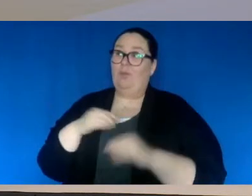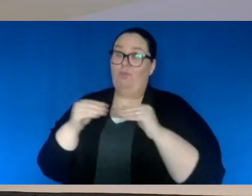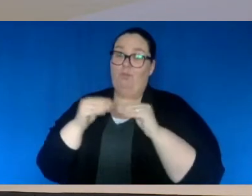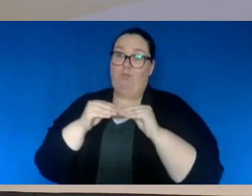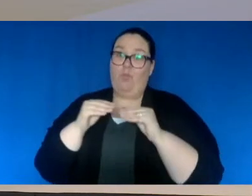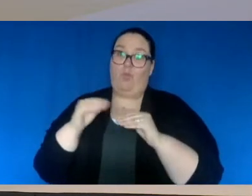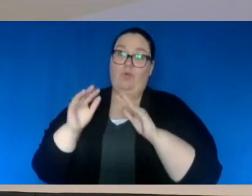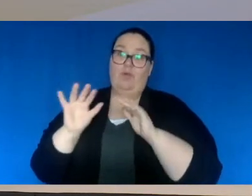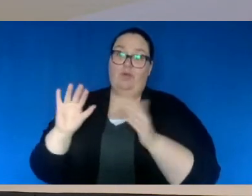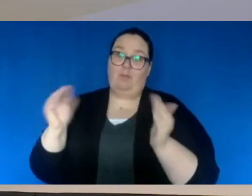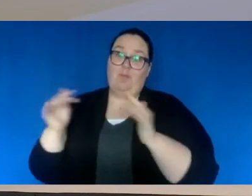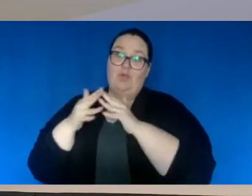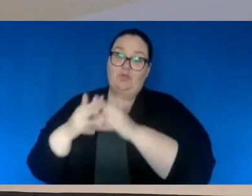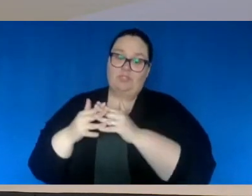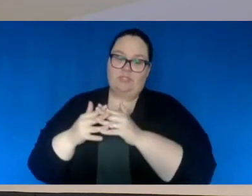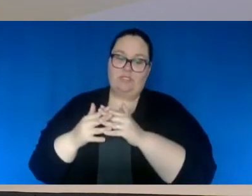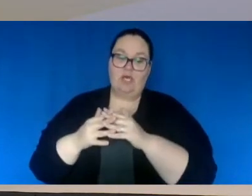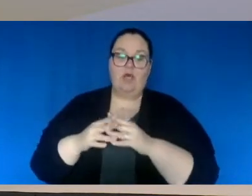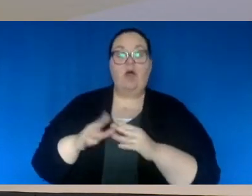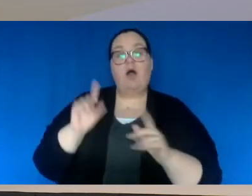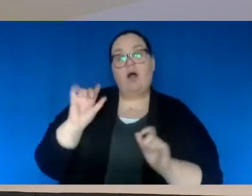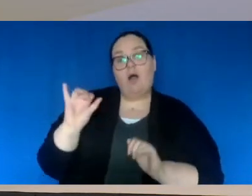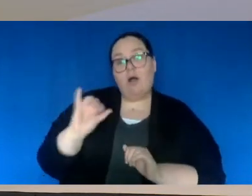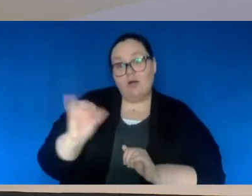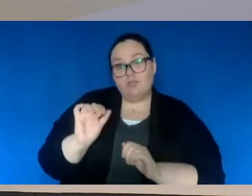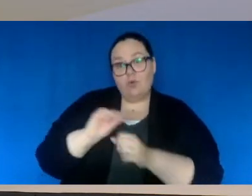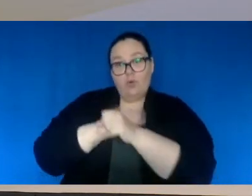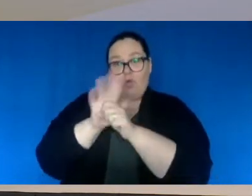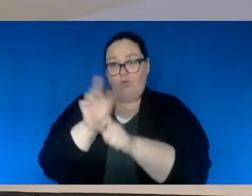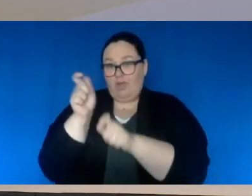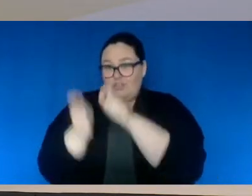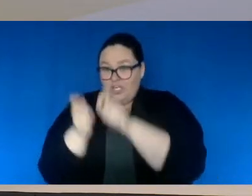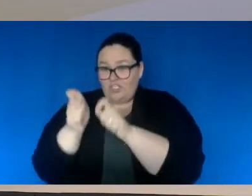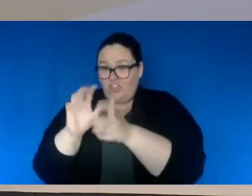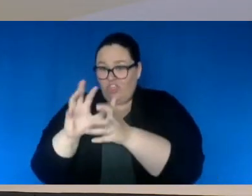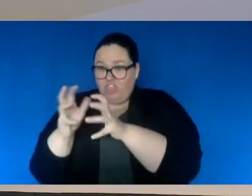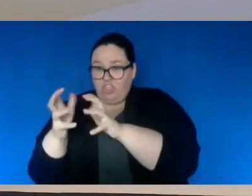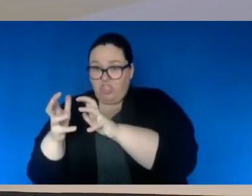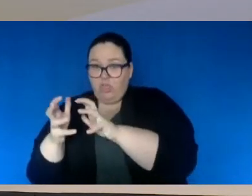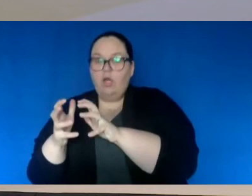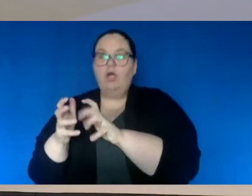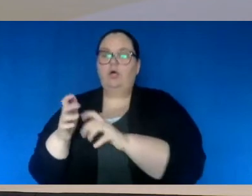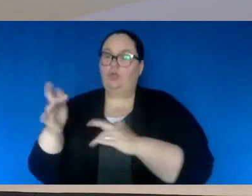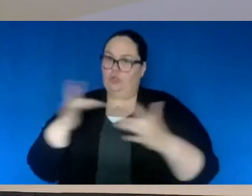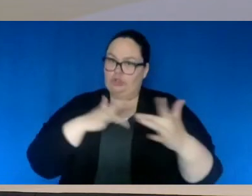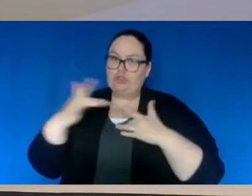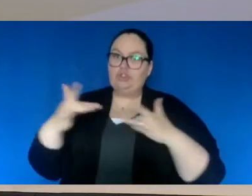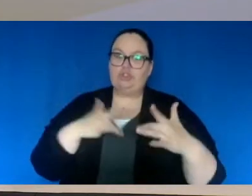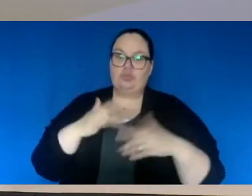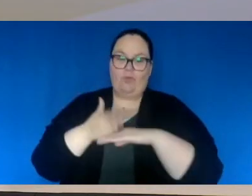of concern continues to rise rapidly, with over 70,000 cases reported in Canada.